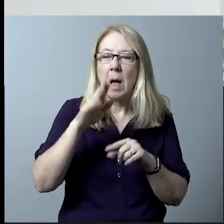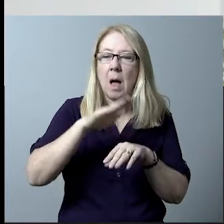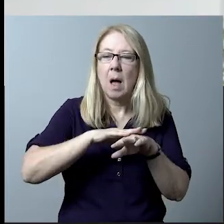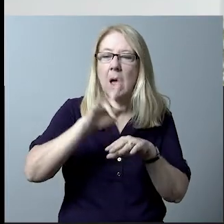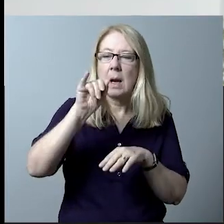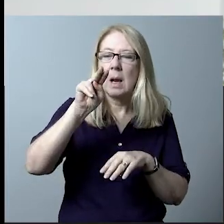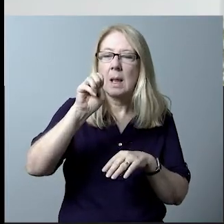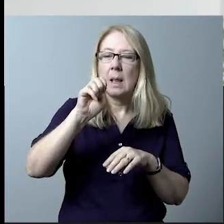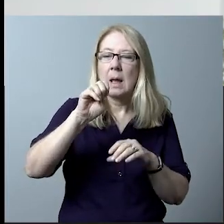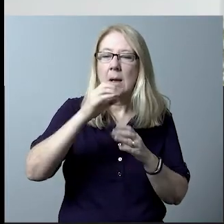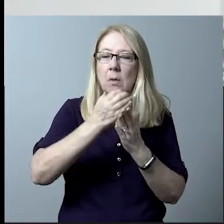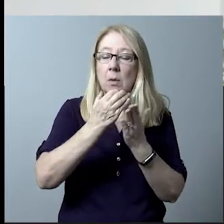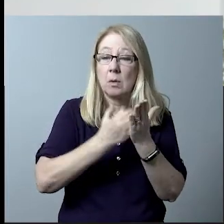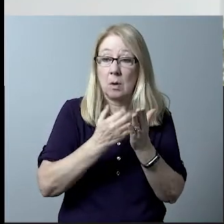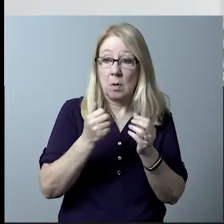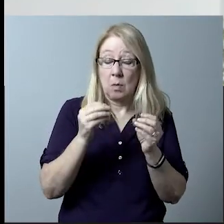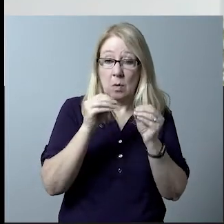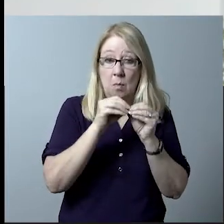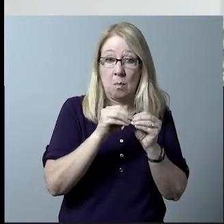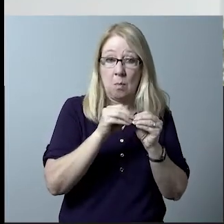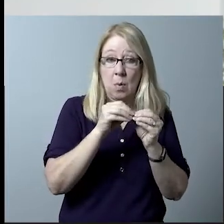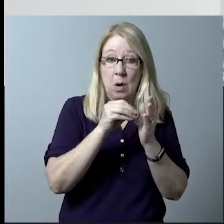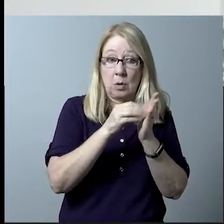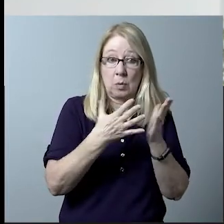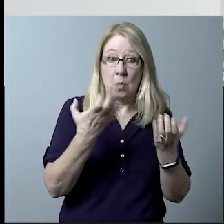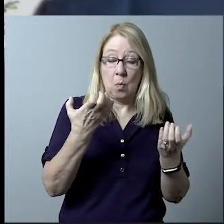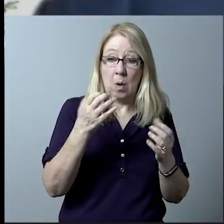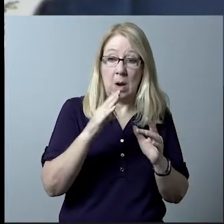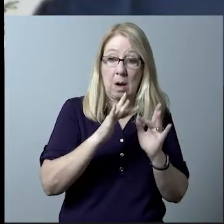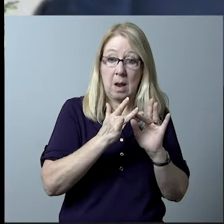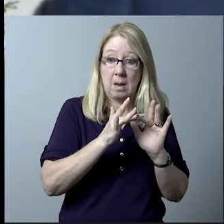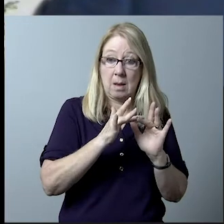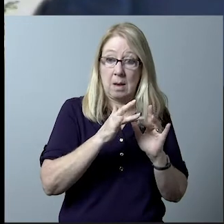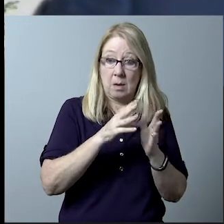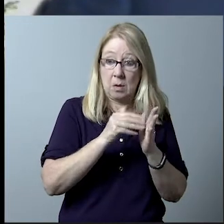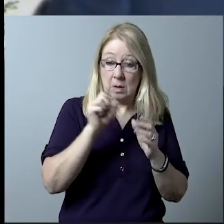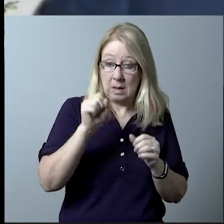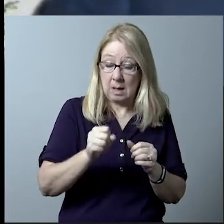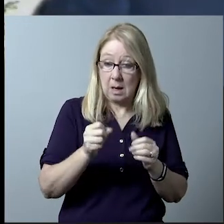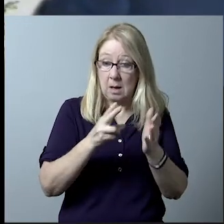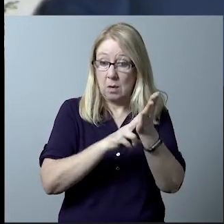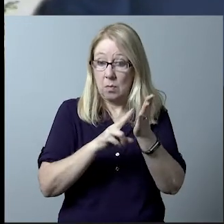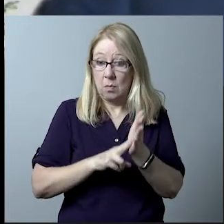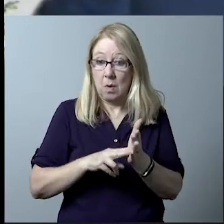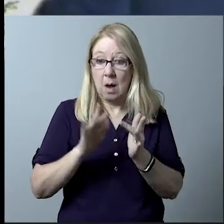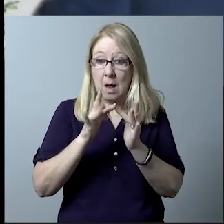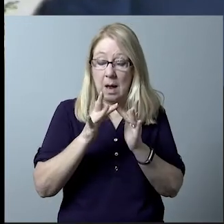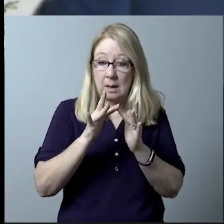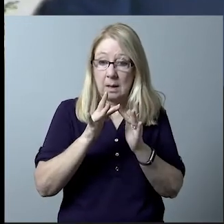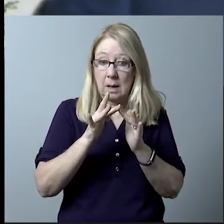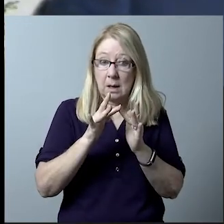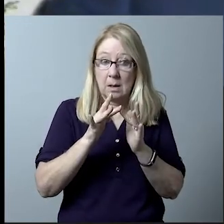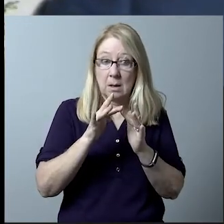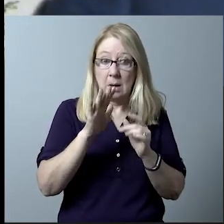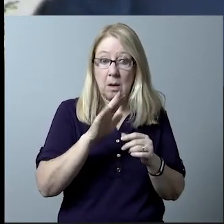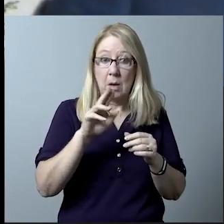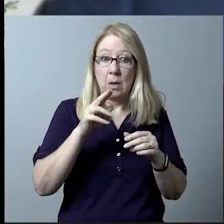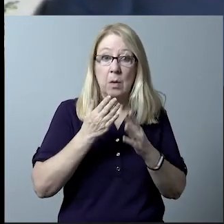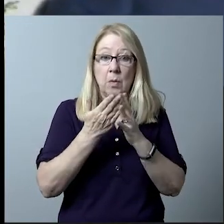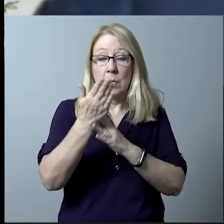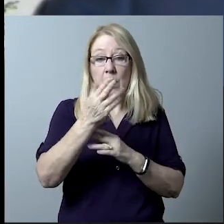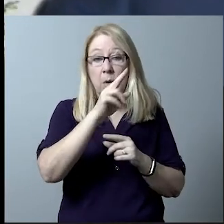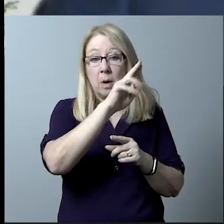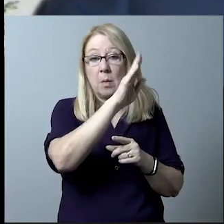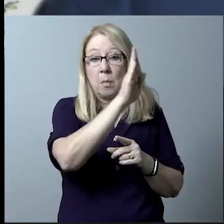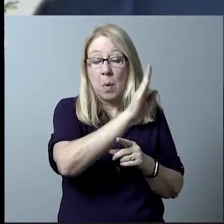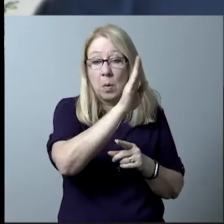here, about online courses. So they asked, with more students now opting for online learning, will students be able to enroll in online courses